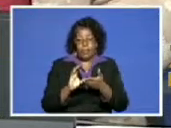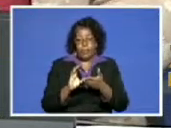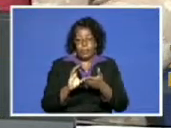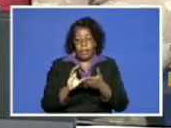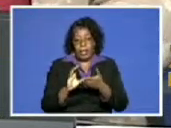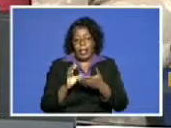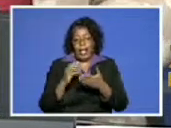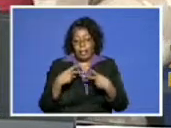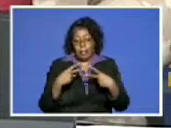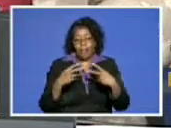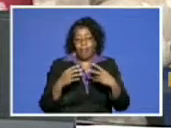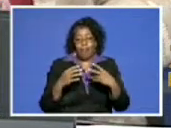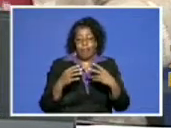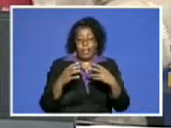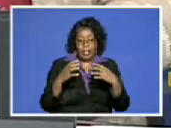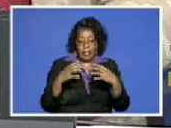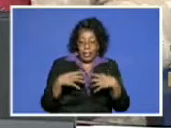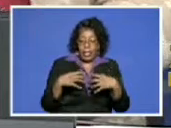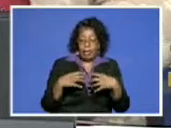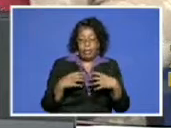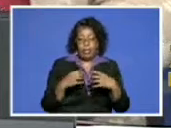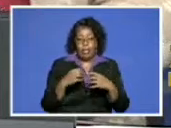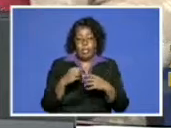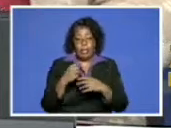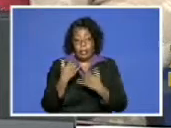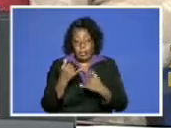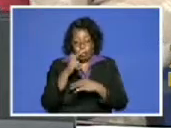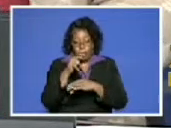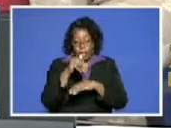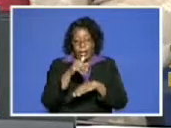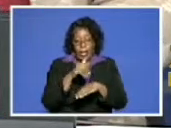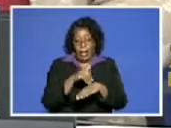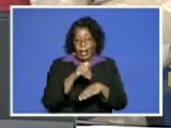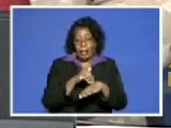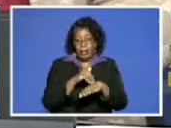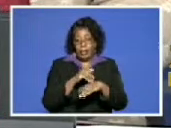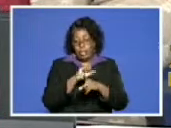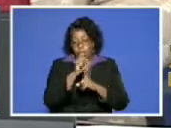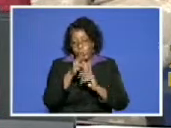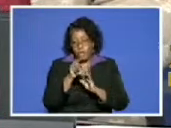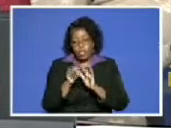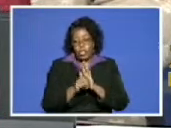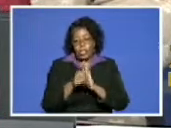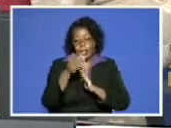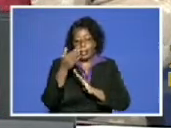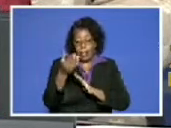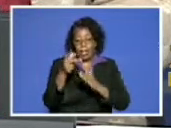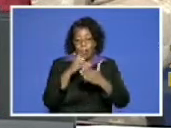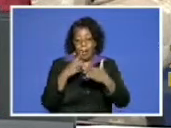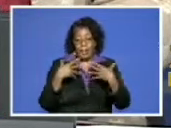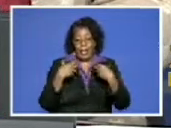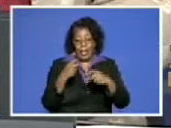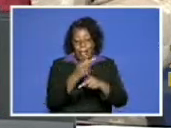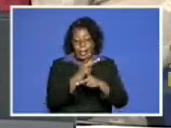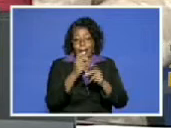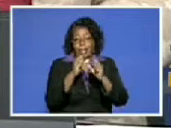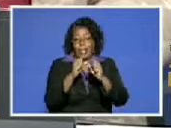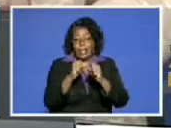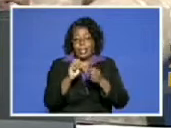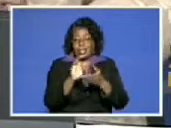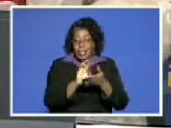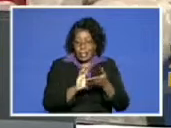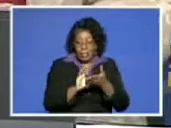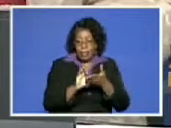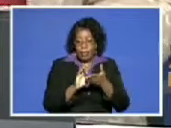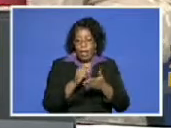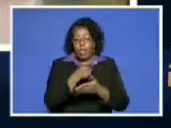already collapsed, giving the media a first-hand view of the dire situation at the country's primary public healthcare facility, with those